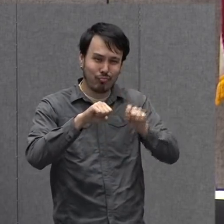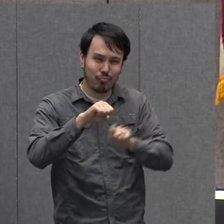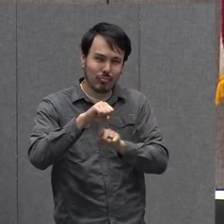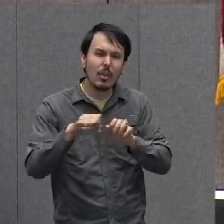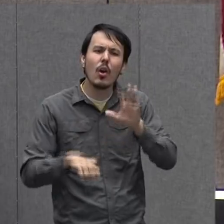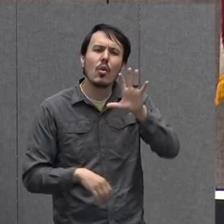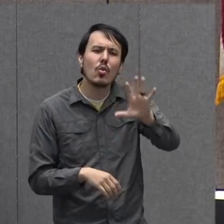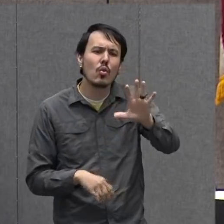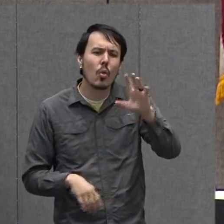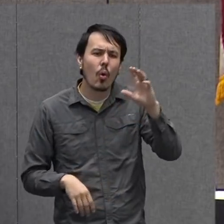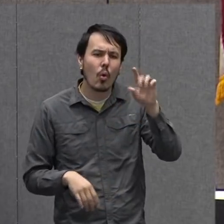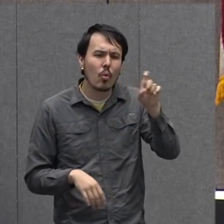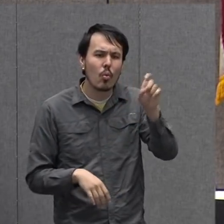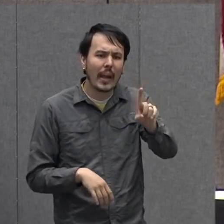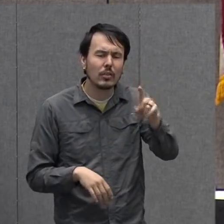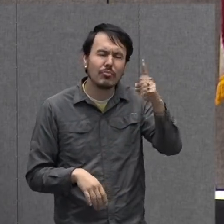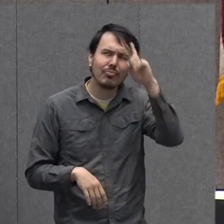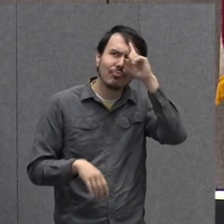about